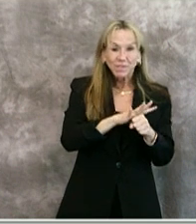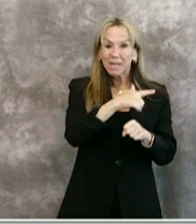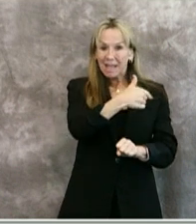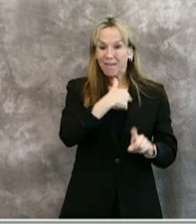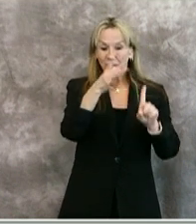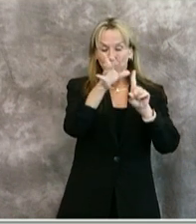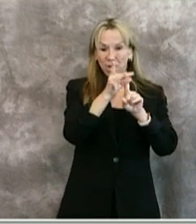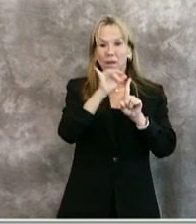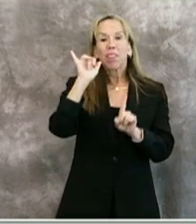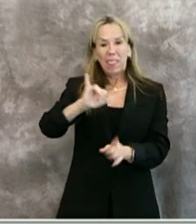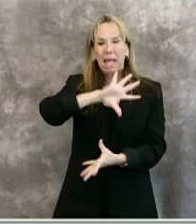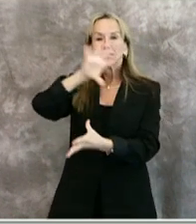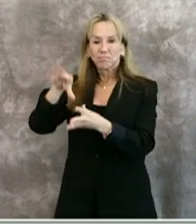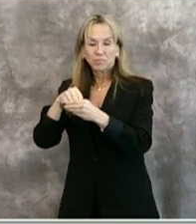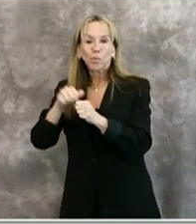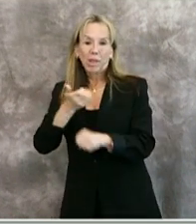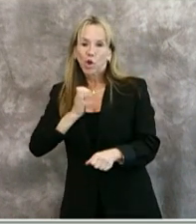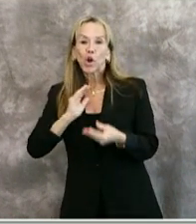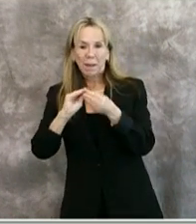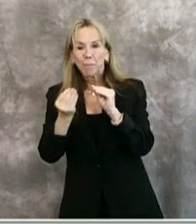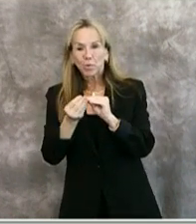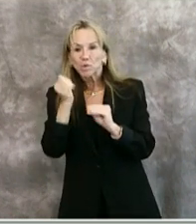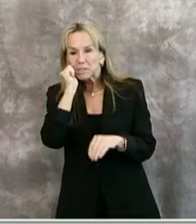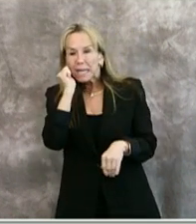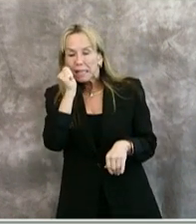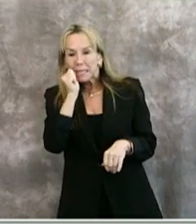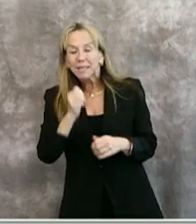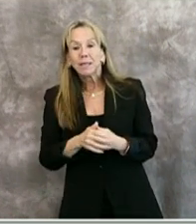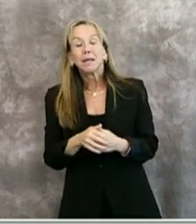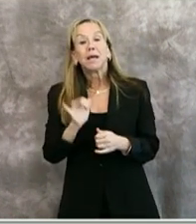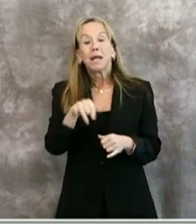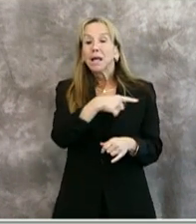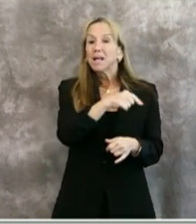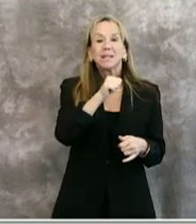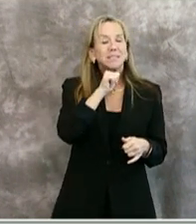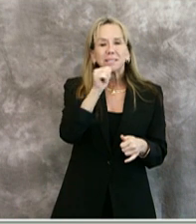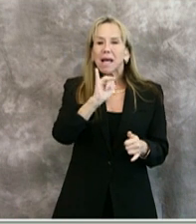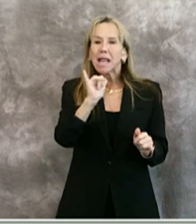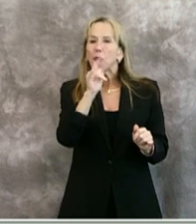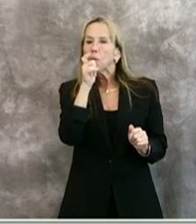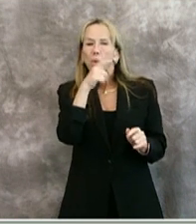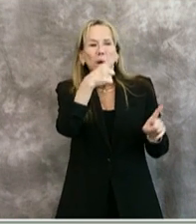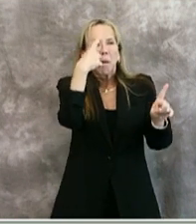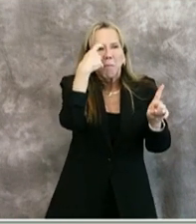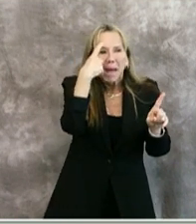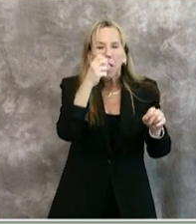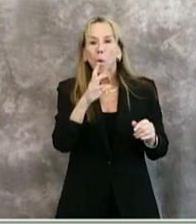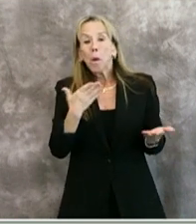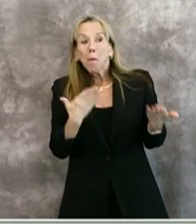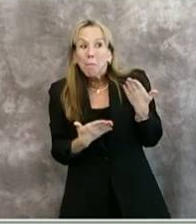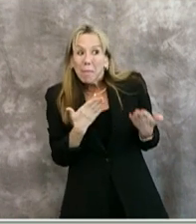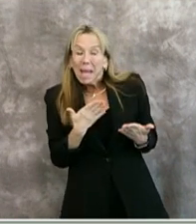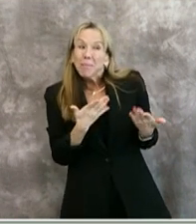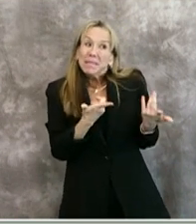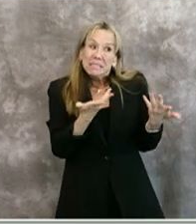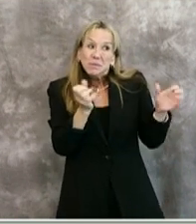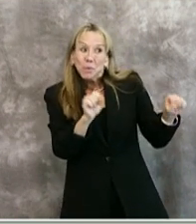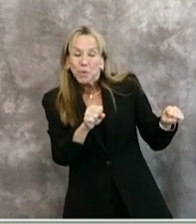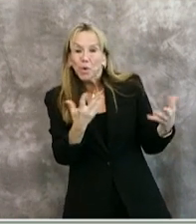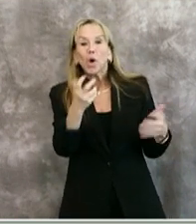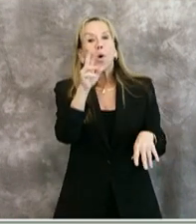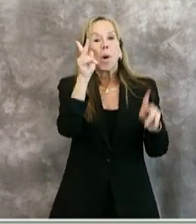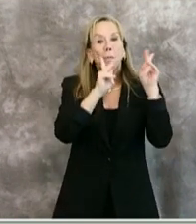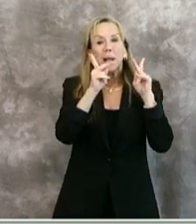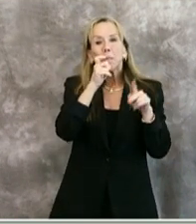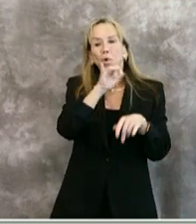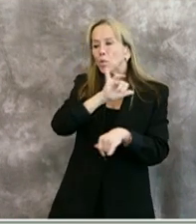for positive COVID-19 cases. The case total does not include suspect or probable cases or people that